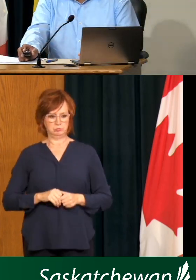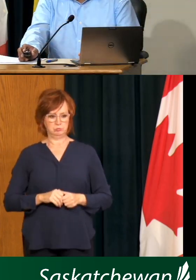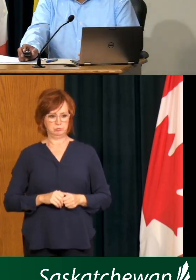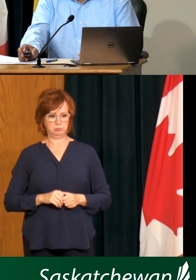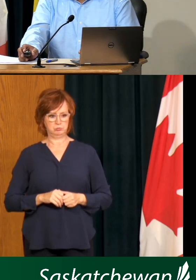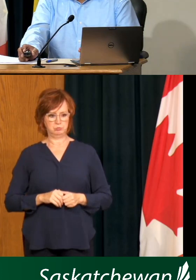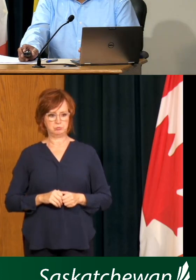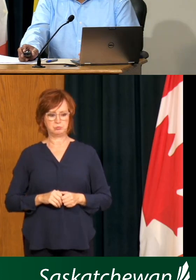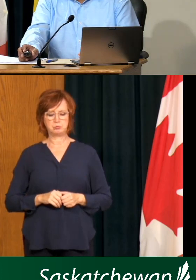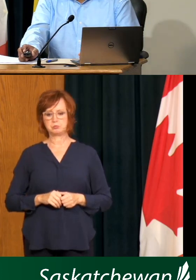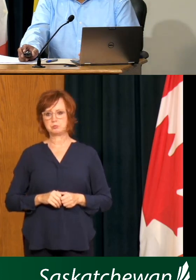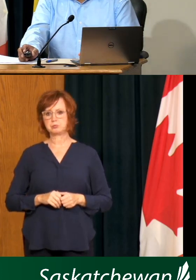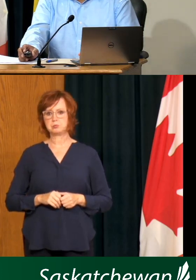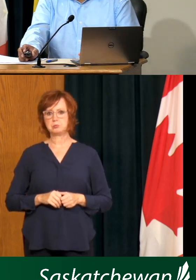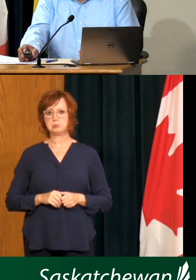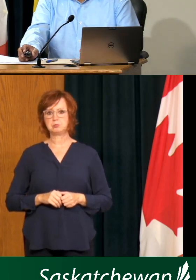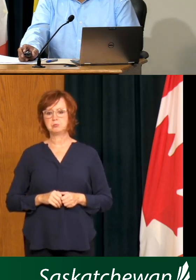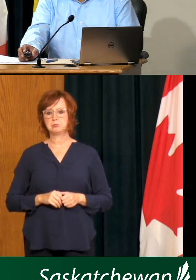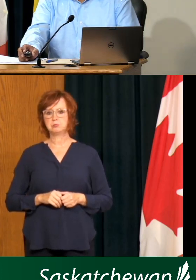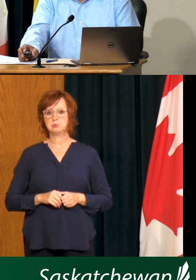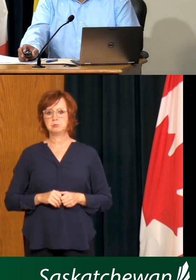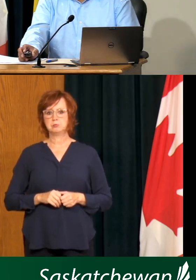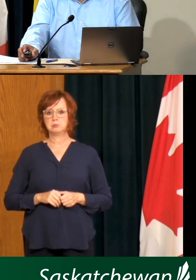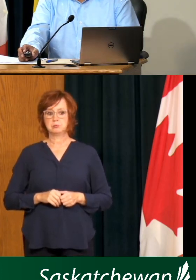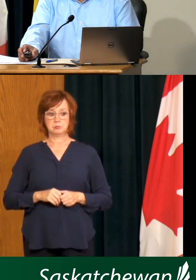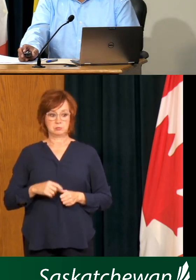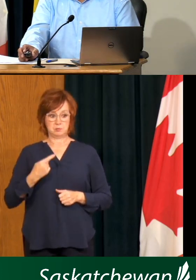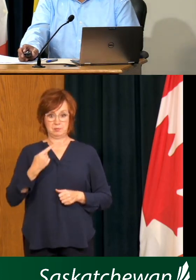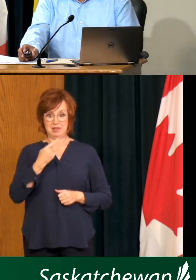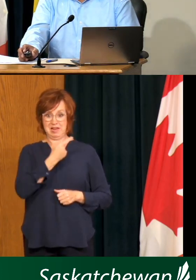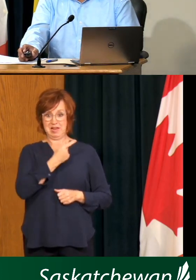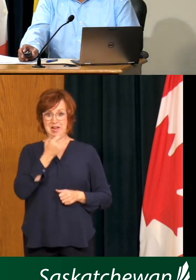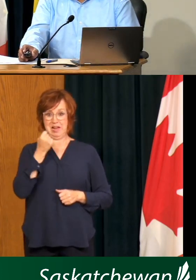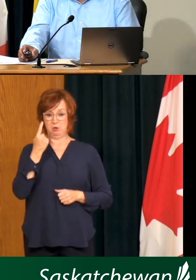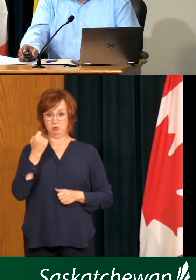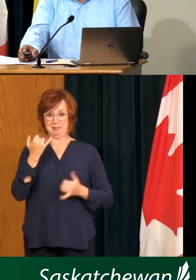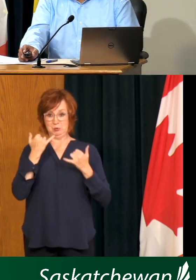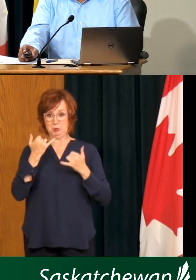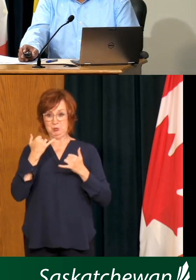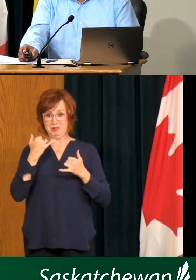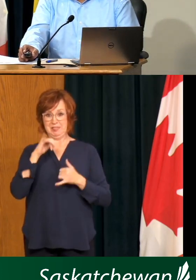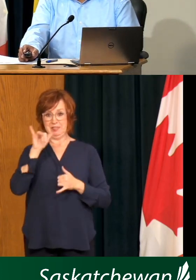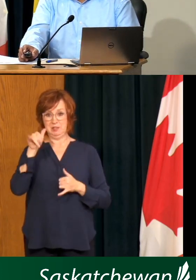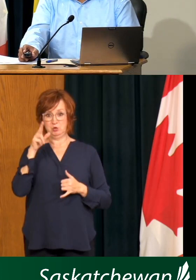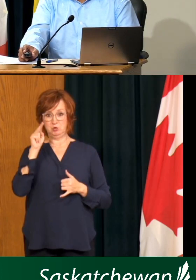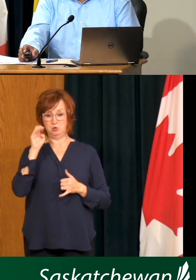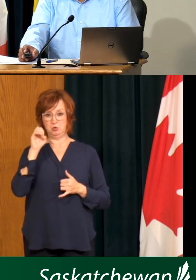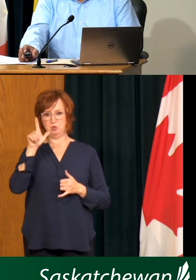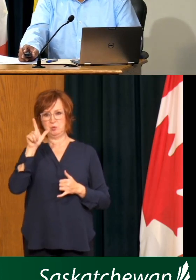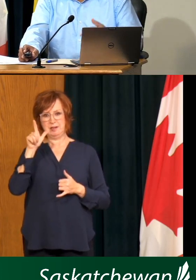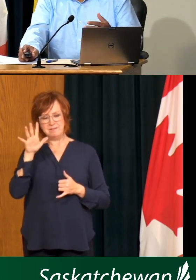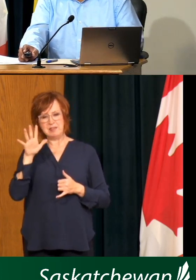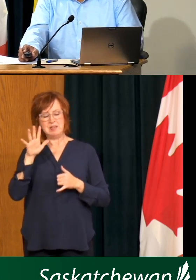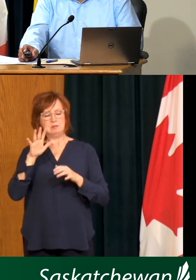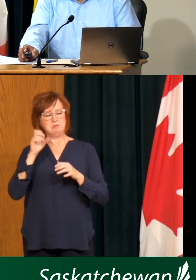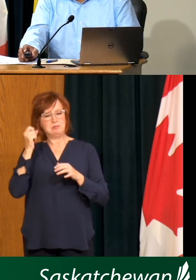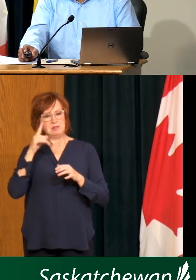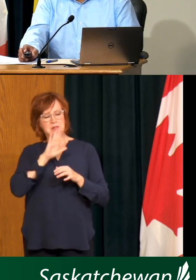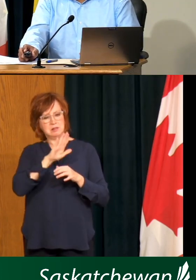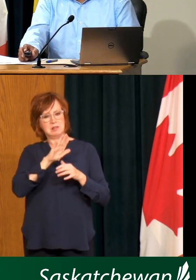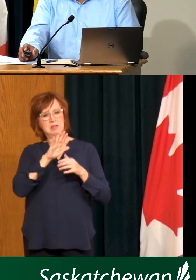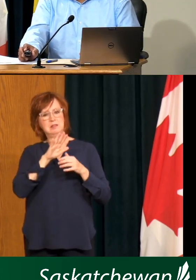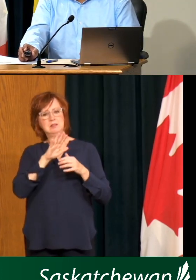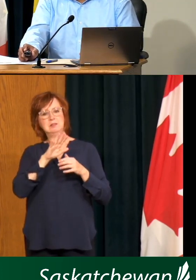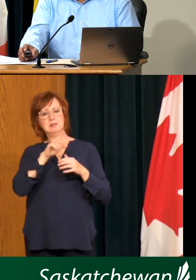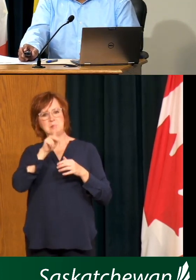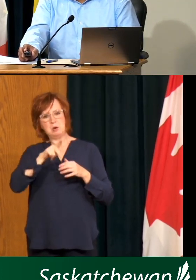this data may not be up to date as of today, as in the news release, but it may be about a few days old because it takes a bit